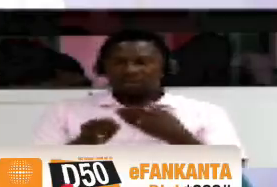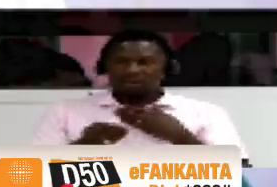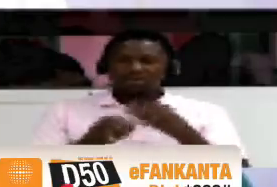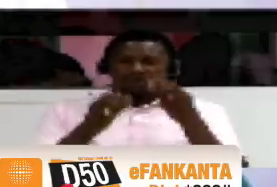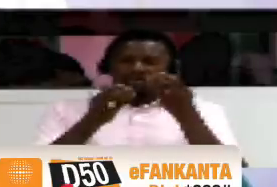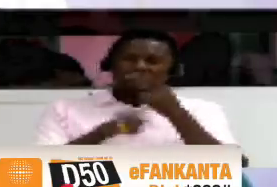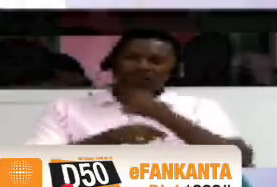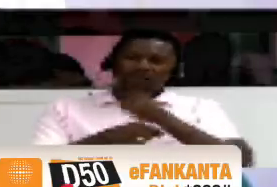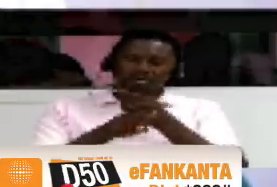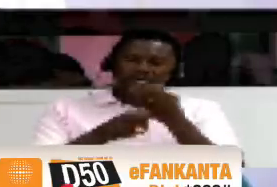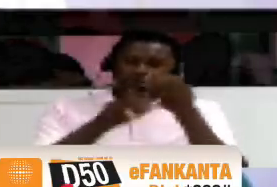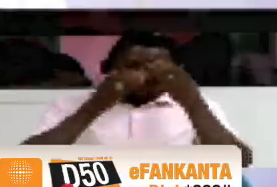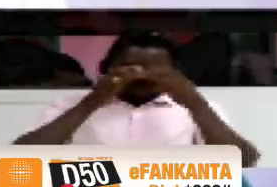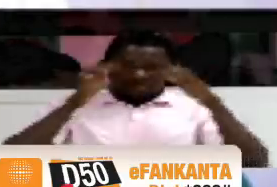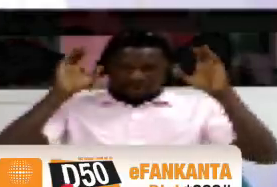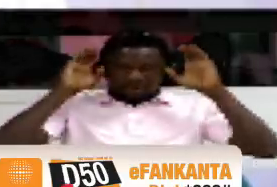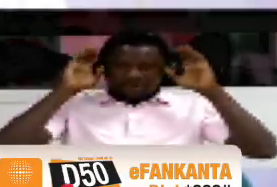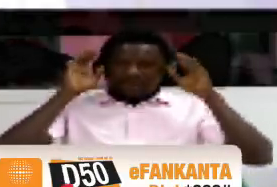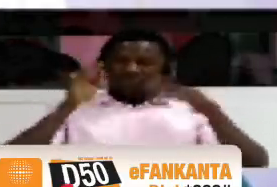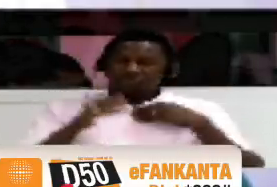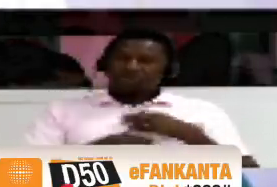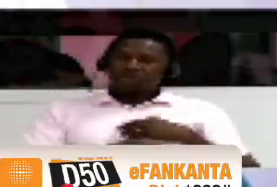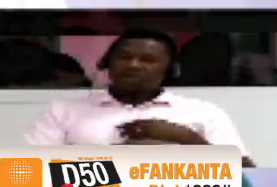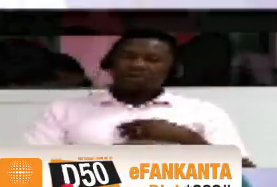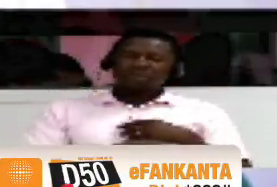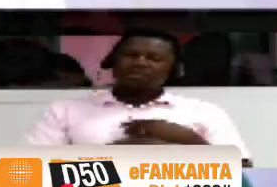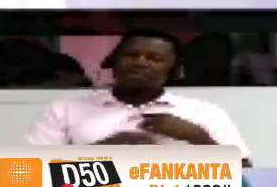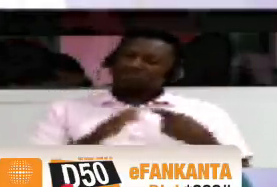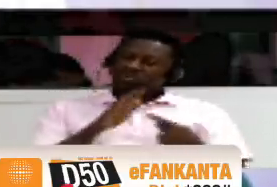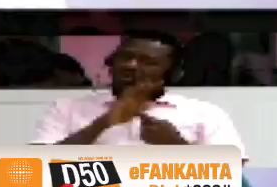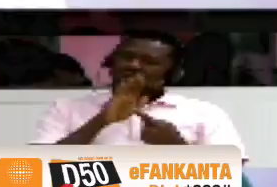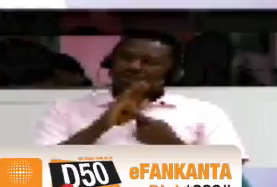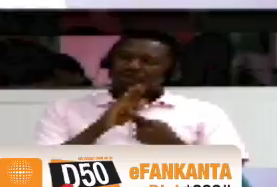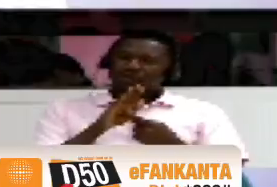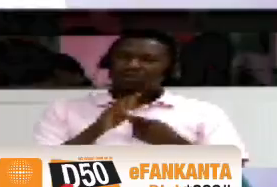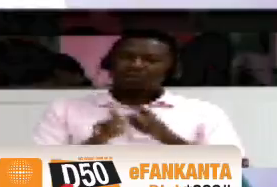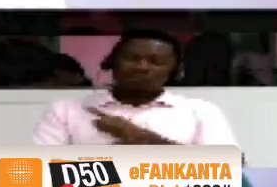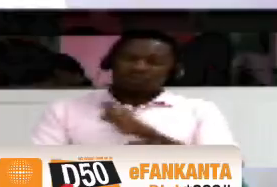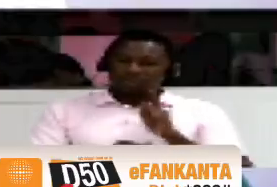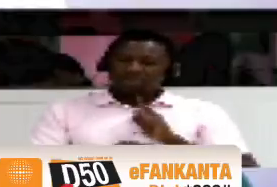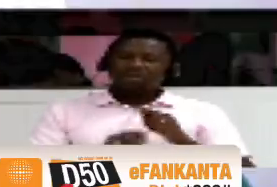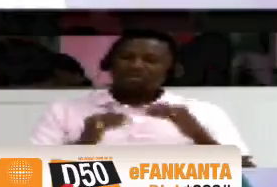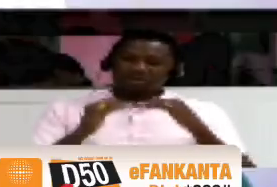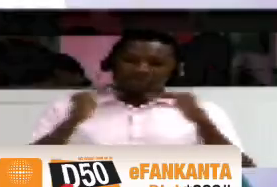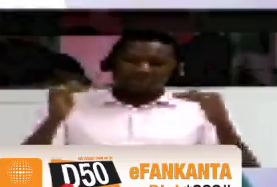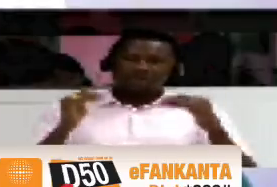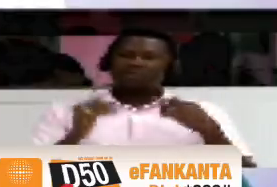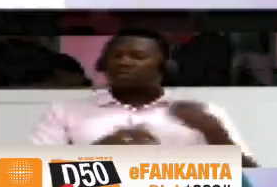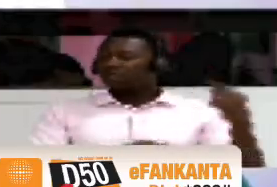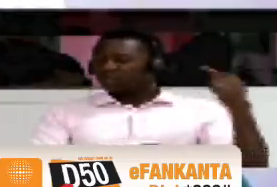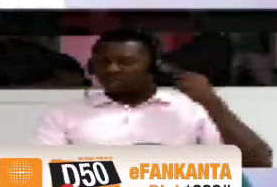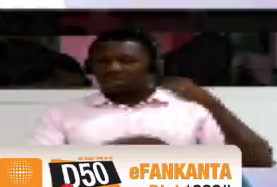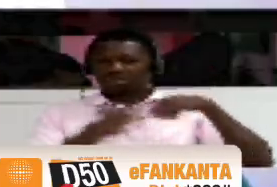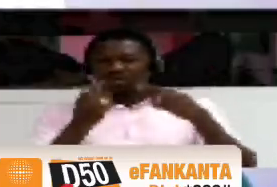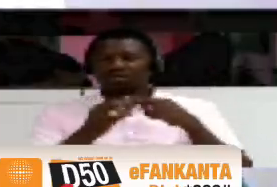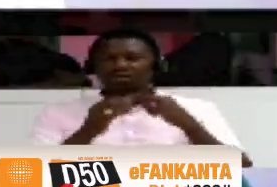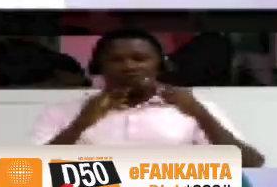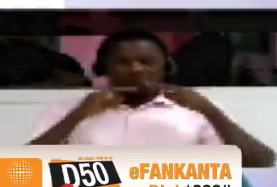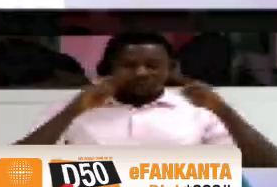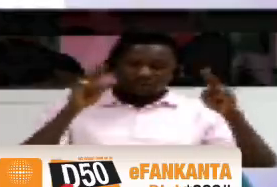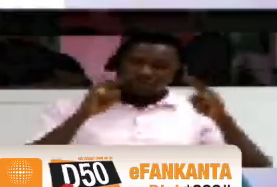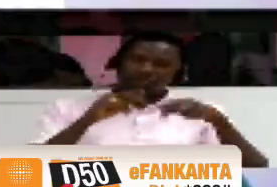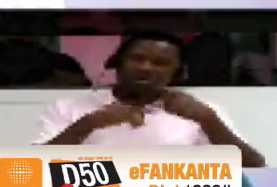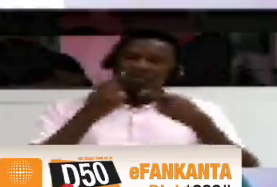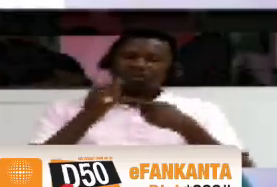College, and we are concerned, and we equally heard about the news of